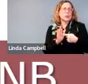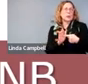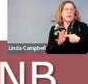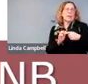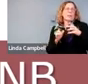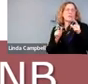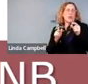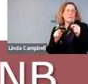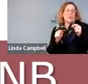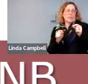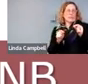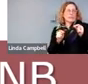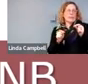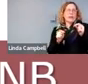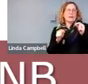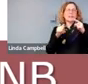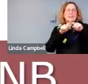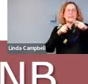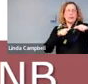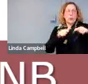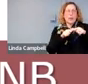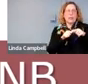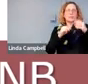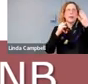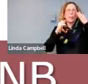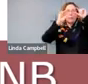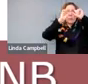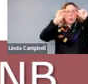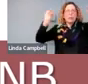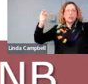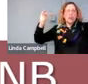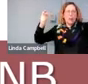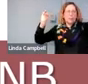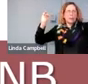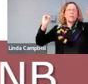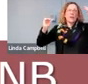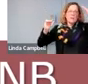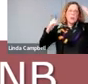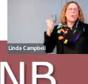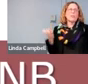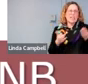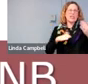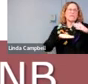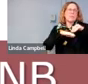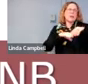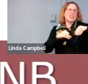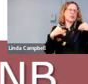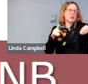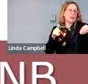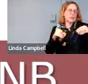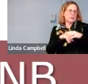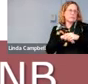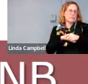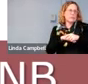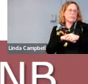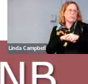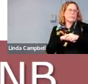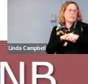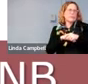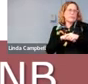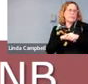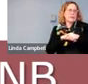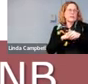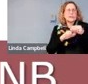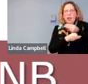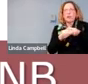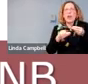The table that I'm showing you now is of crayfish in different locations. The blue at the top is ones that we know